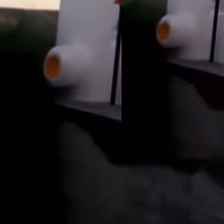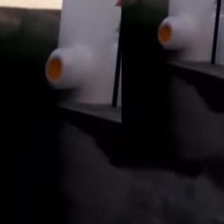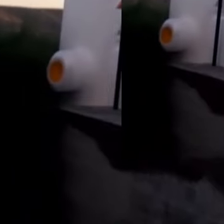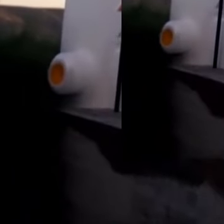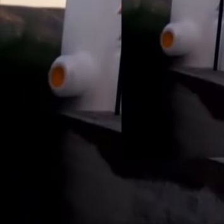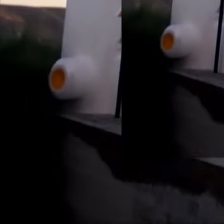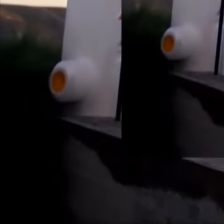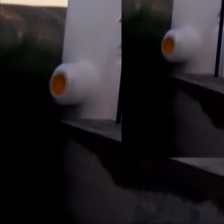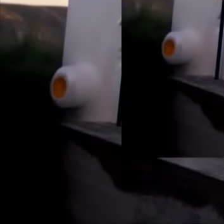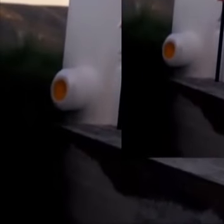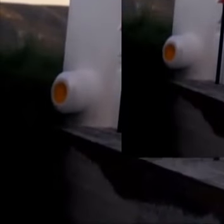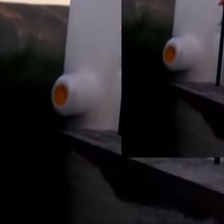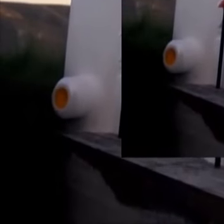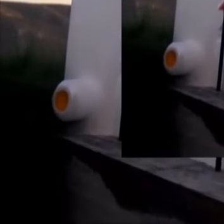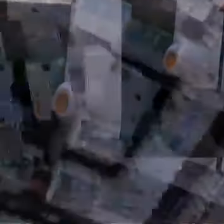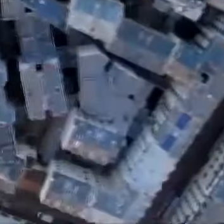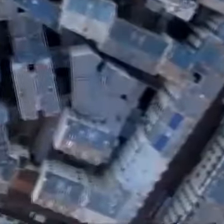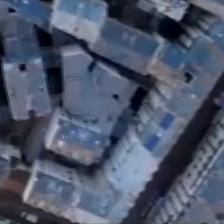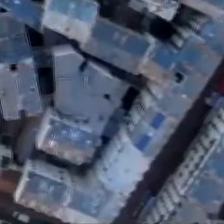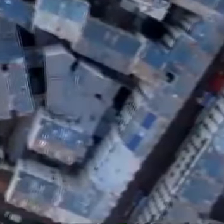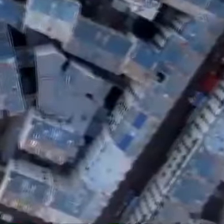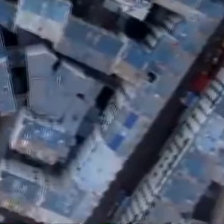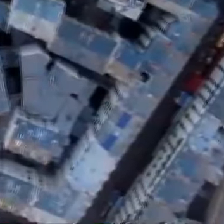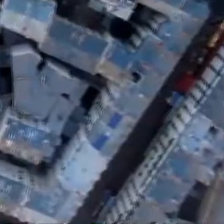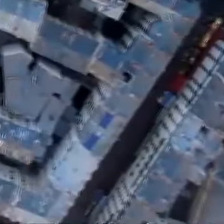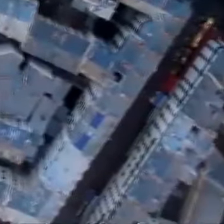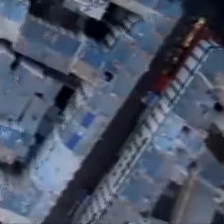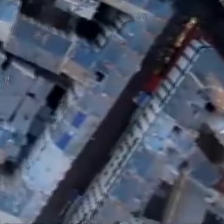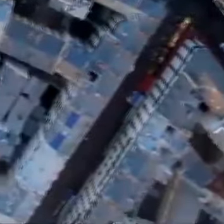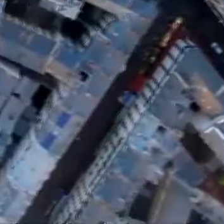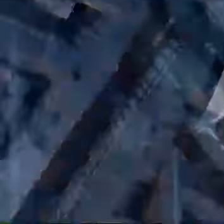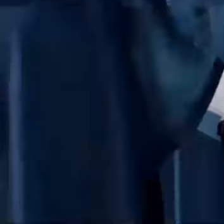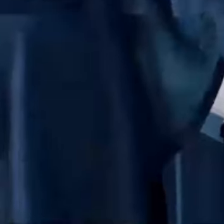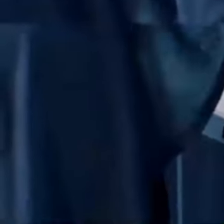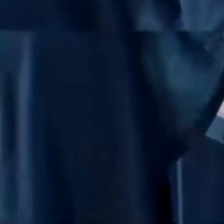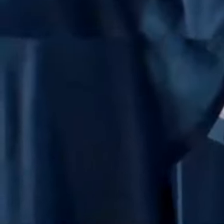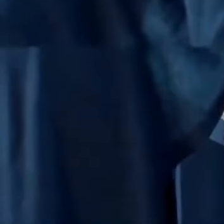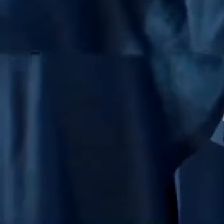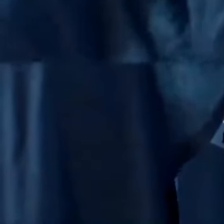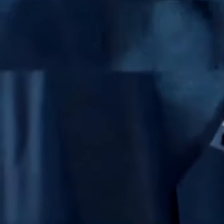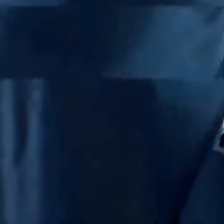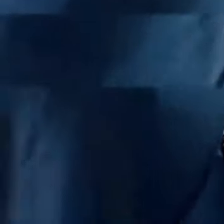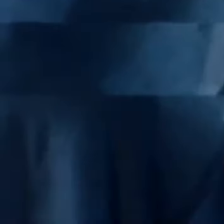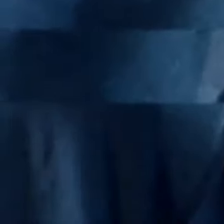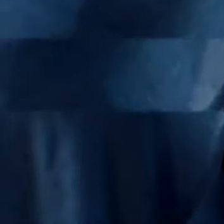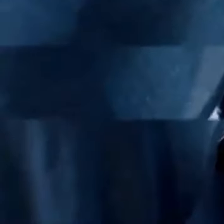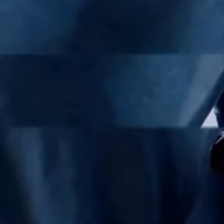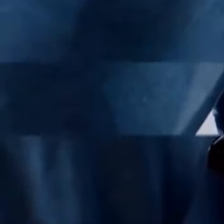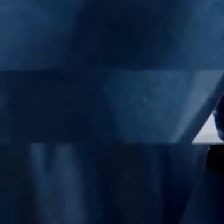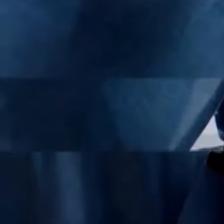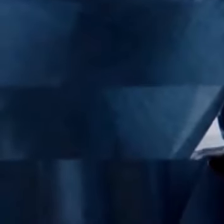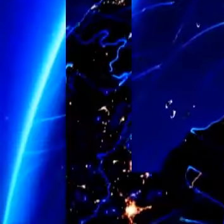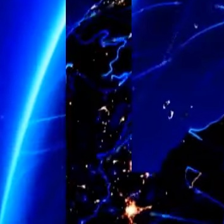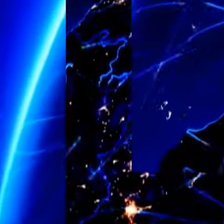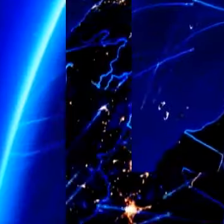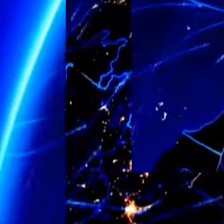cell technologies and hydrogen-based solutions. This union is a 50-50 joint venture that will be established in France by